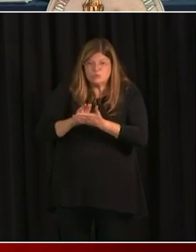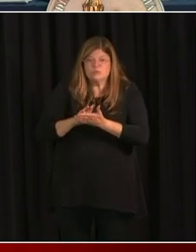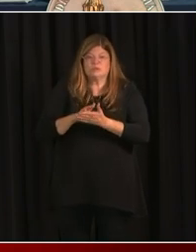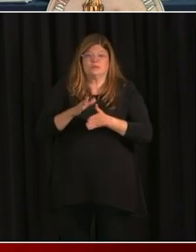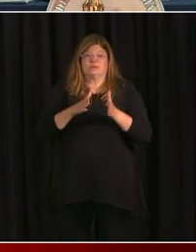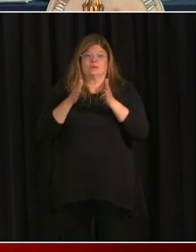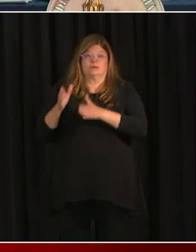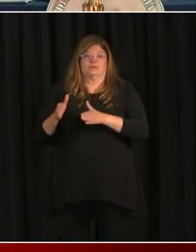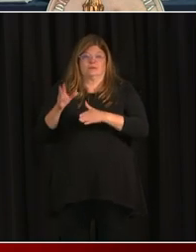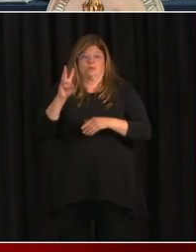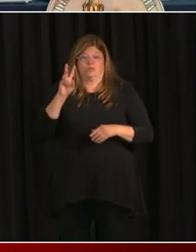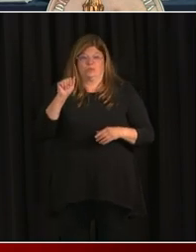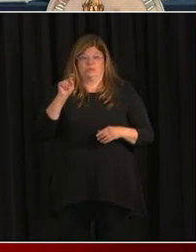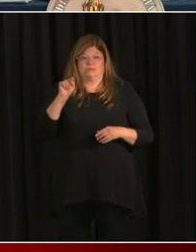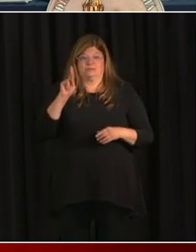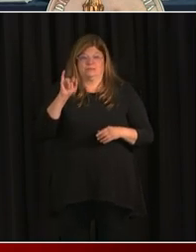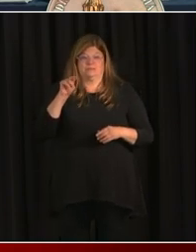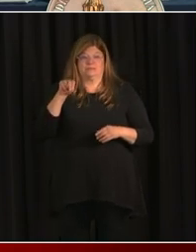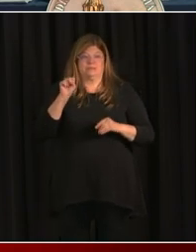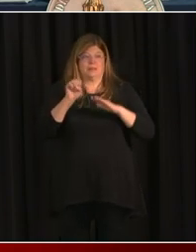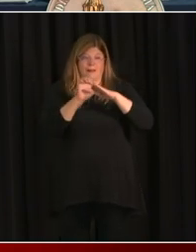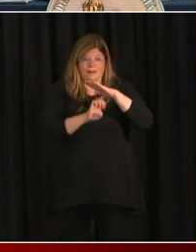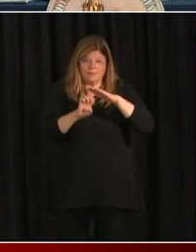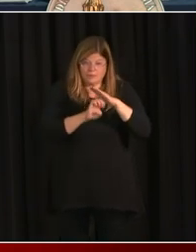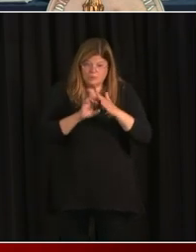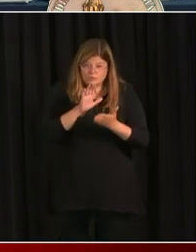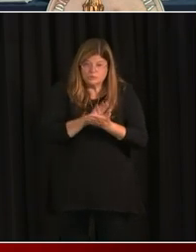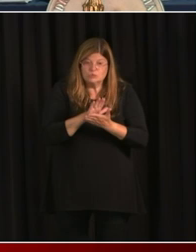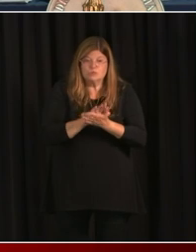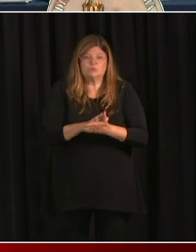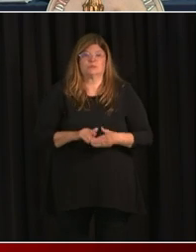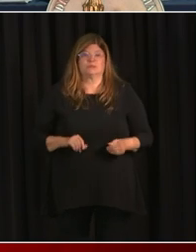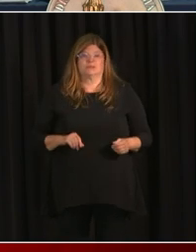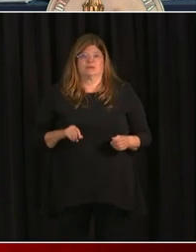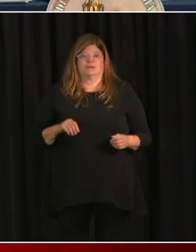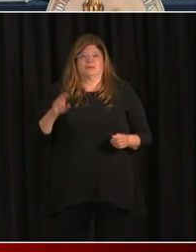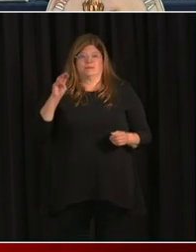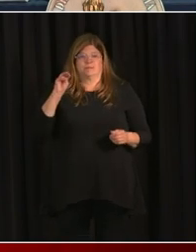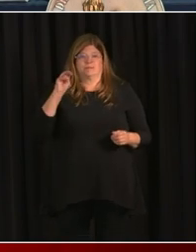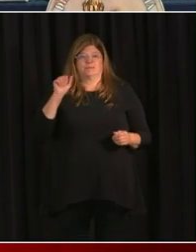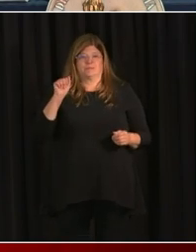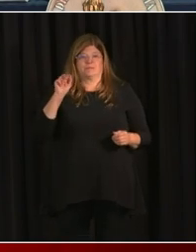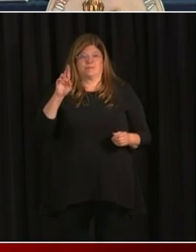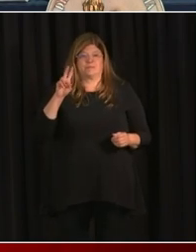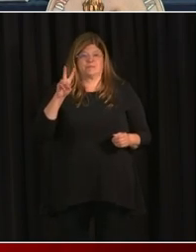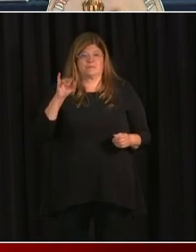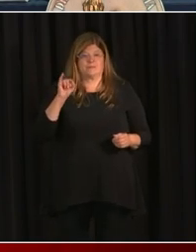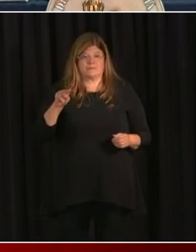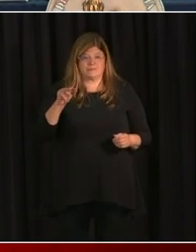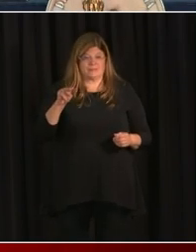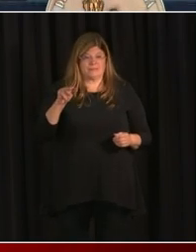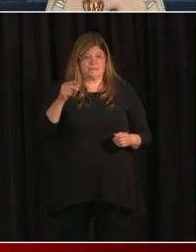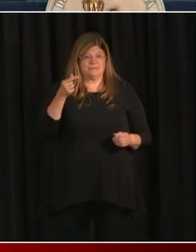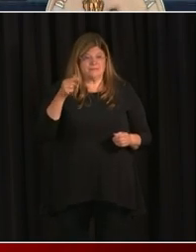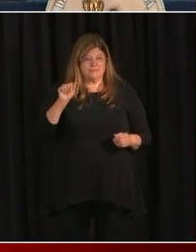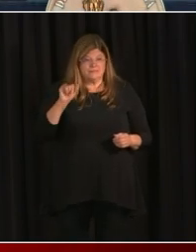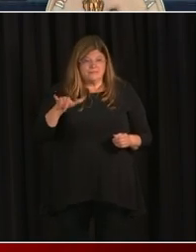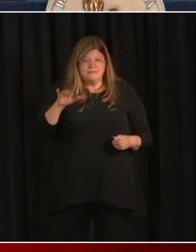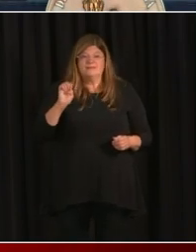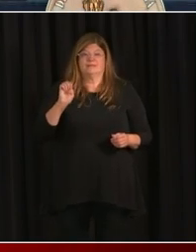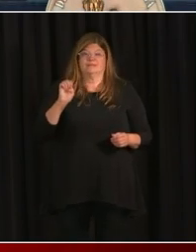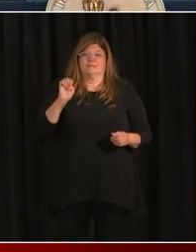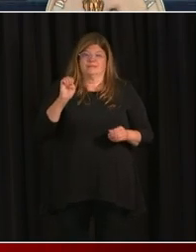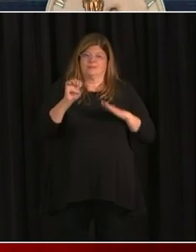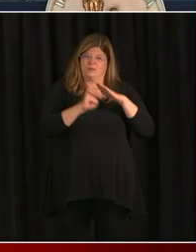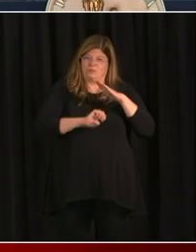In Ward 7, the Marvin Gaye Recreation Center, Aton Elementary, and Randall Highlands Elementary